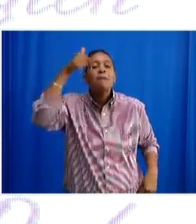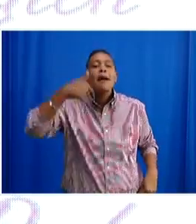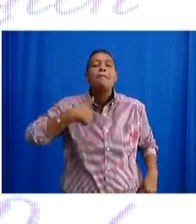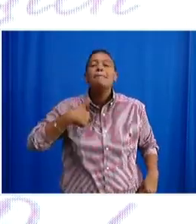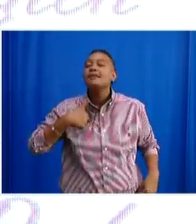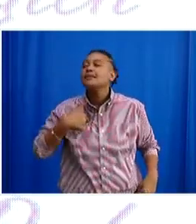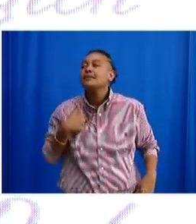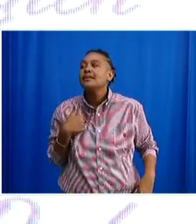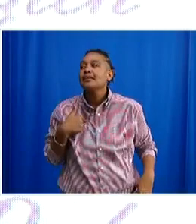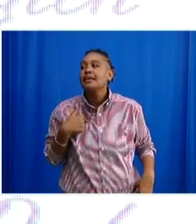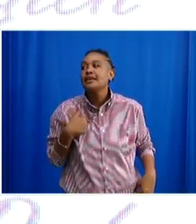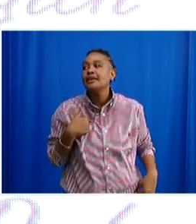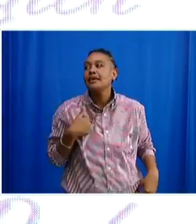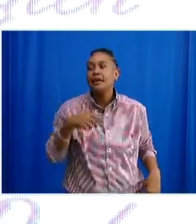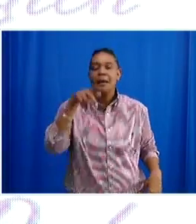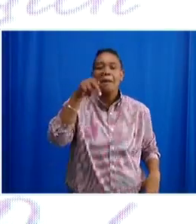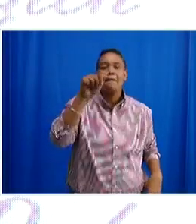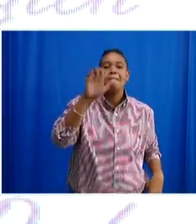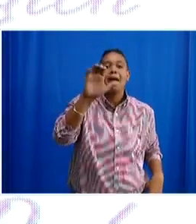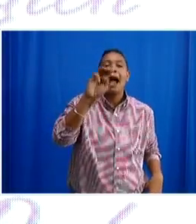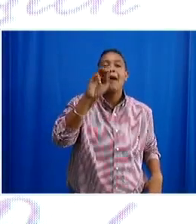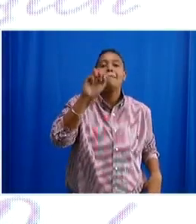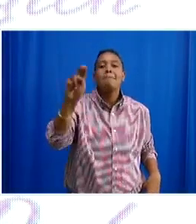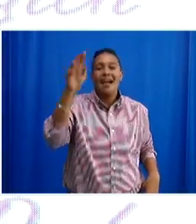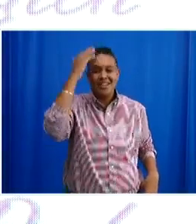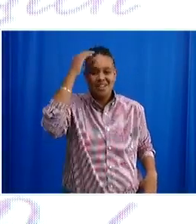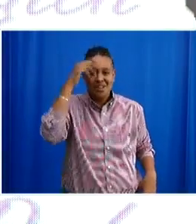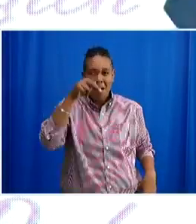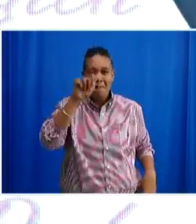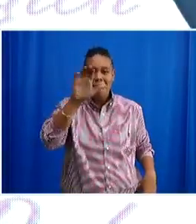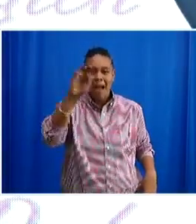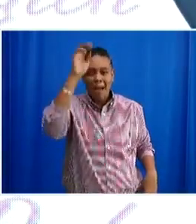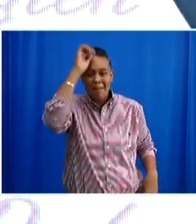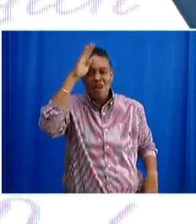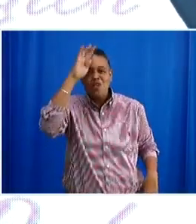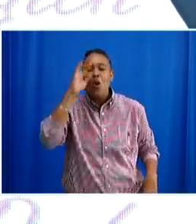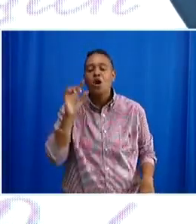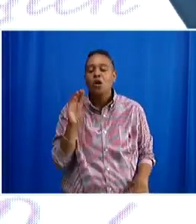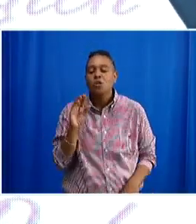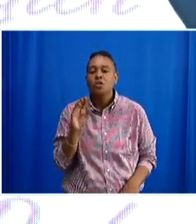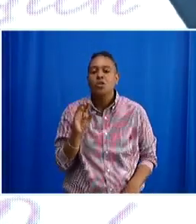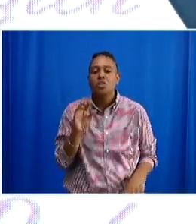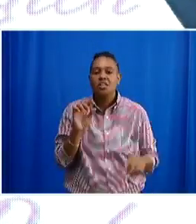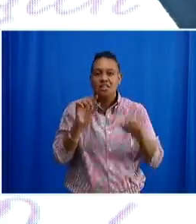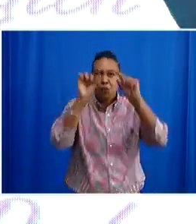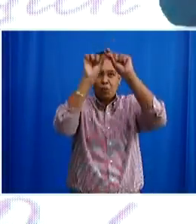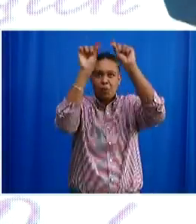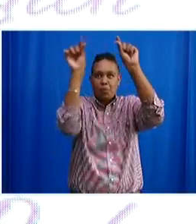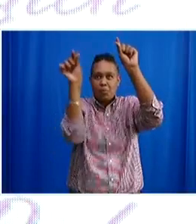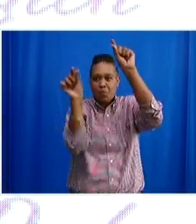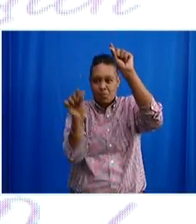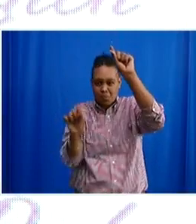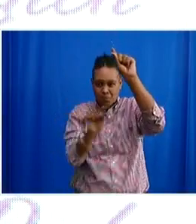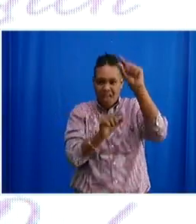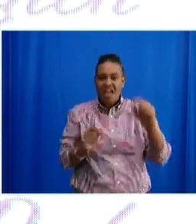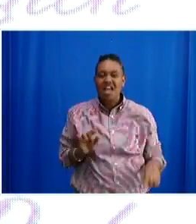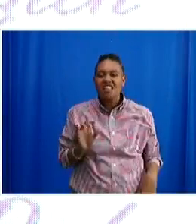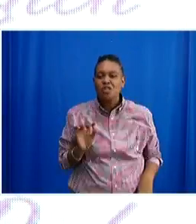in the game Pac-Man, you're playing Pac-Man and then all of the ghosts come out all at once.